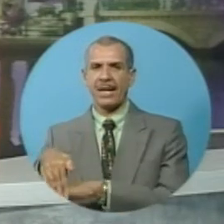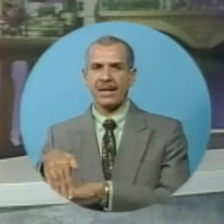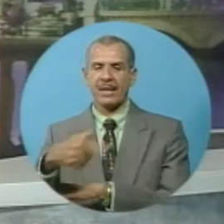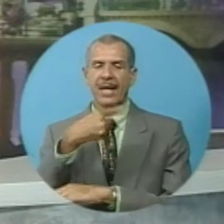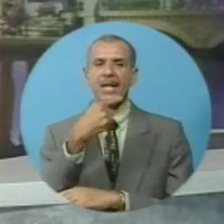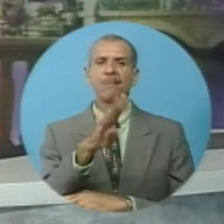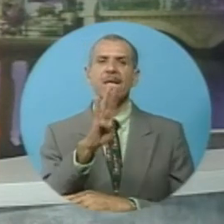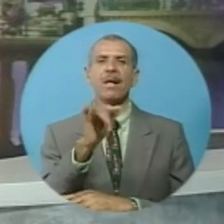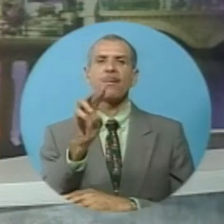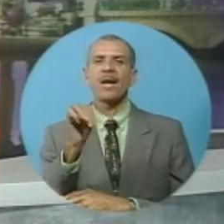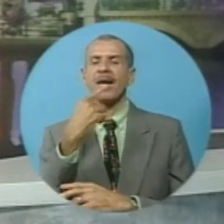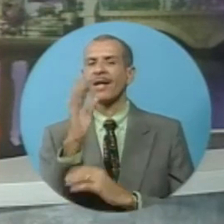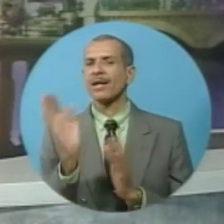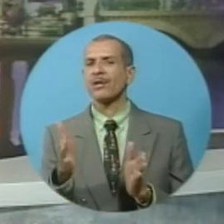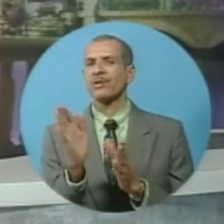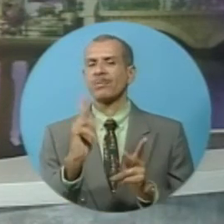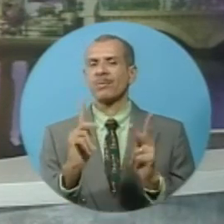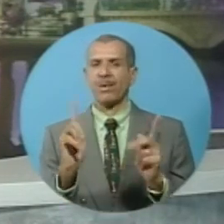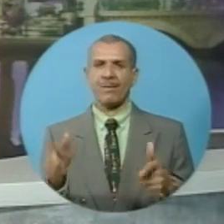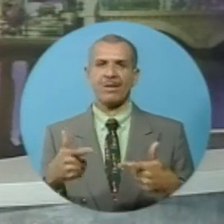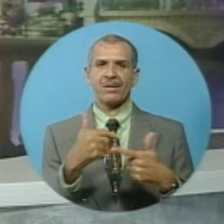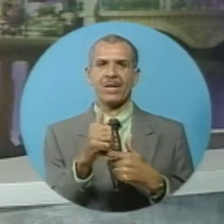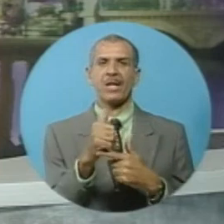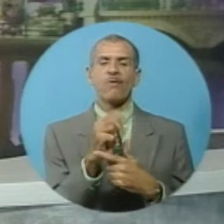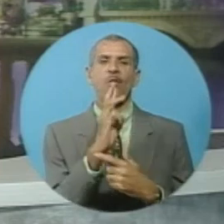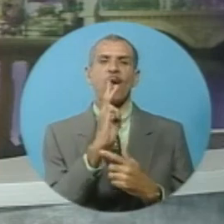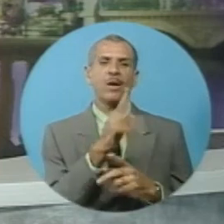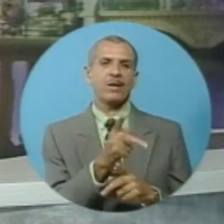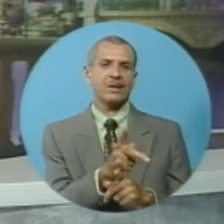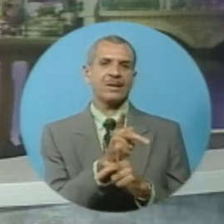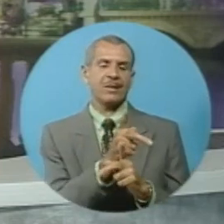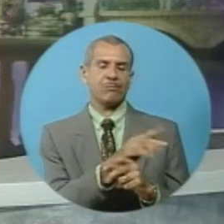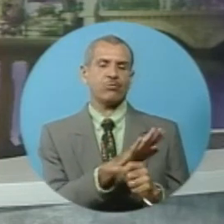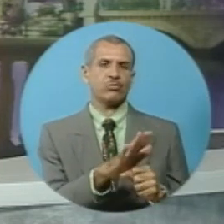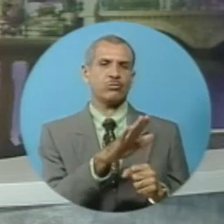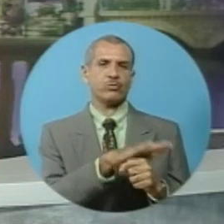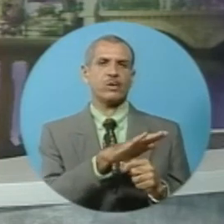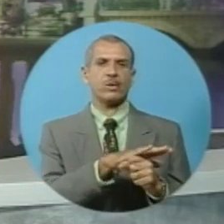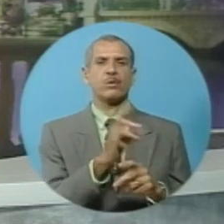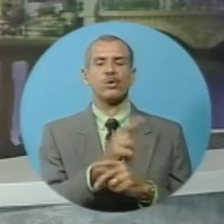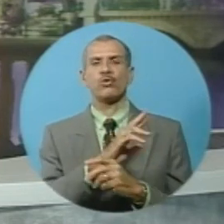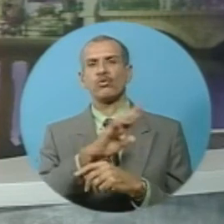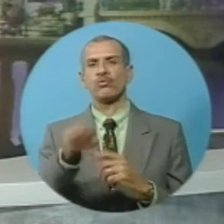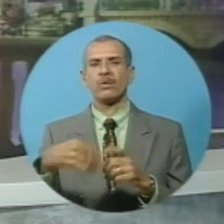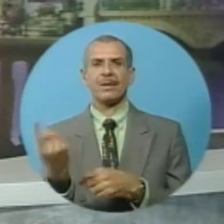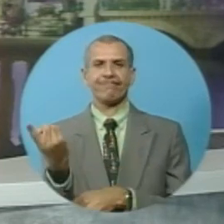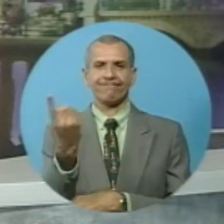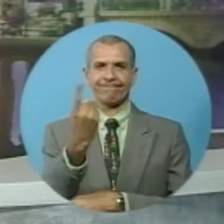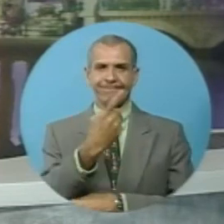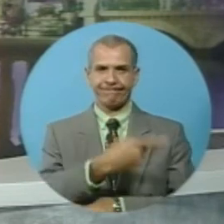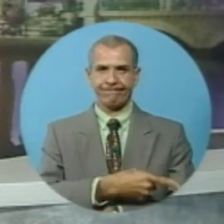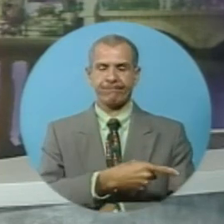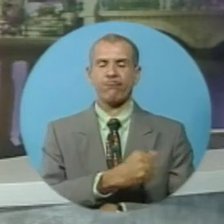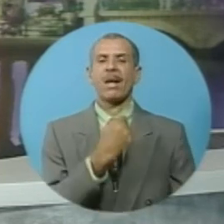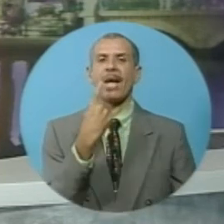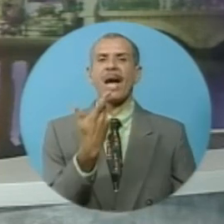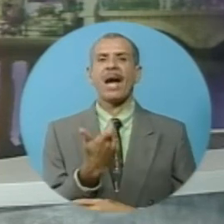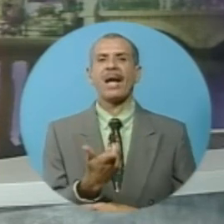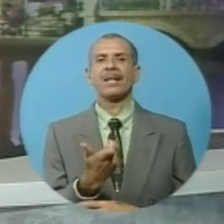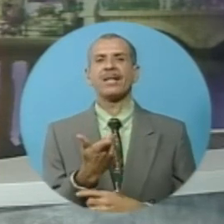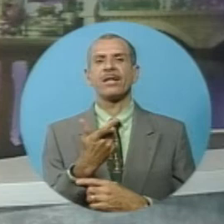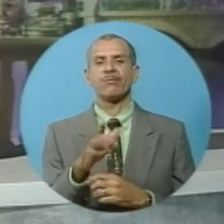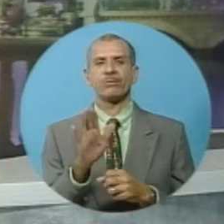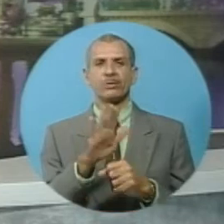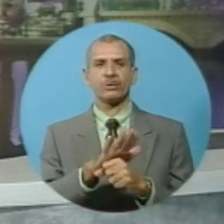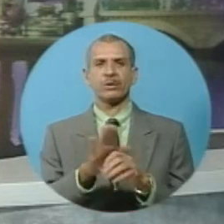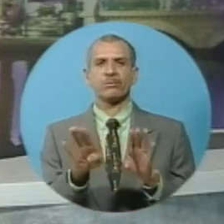The BWA is encouraging residents to store an adequate amount of water to be used during the shutdowns. And there will also be a